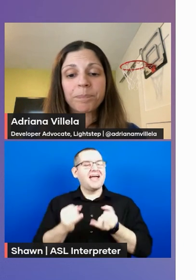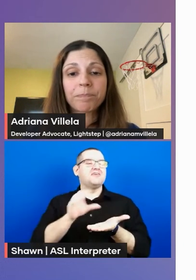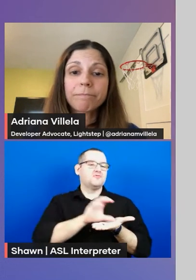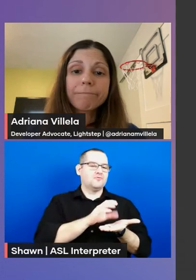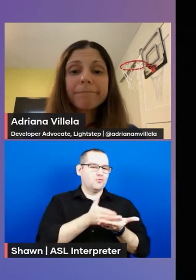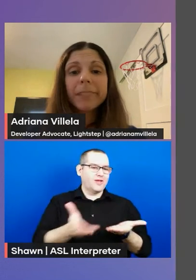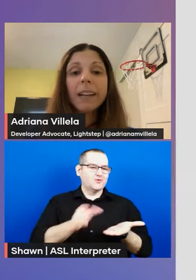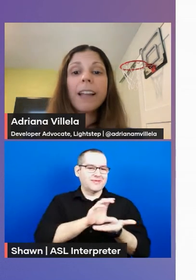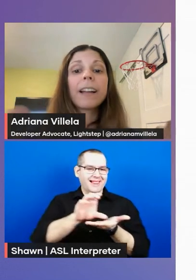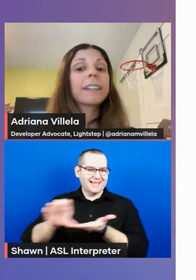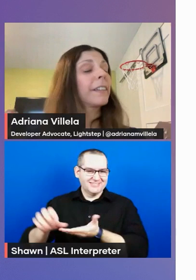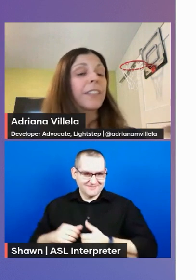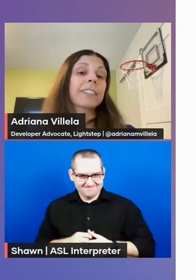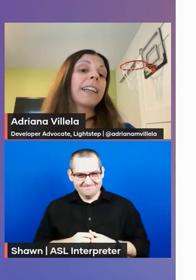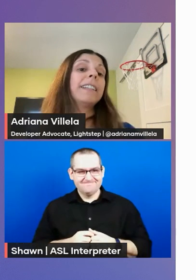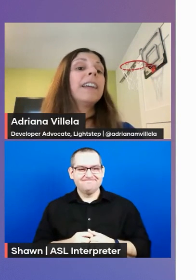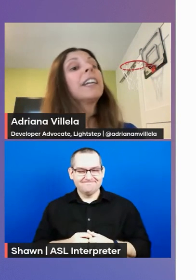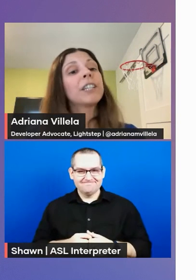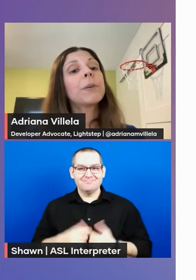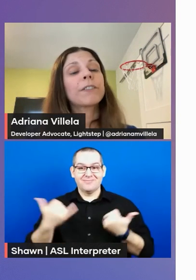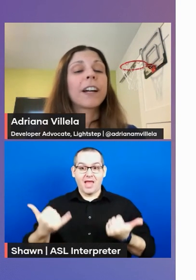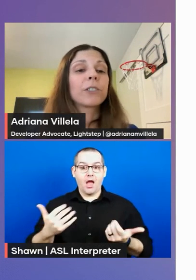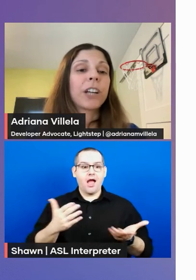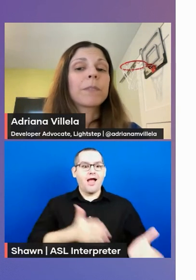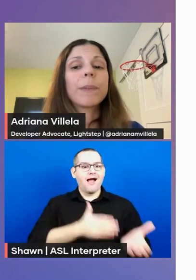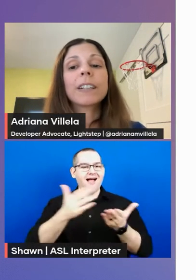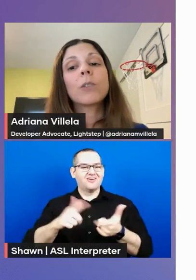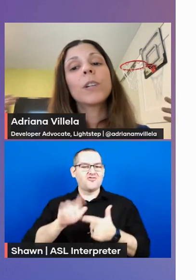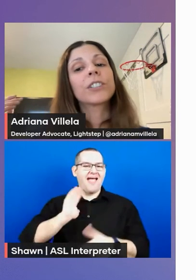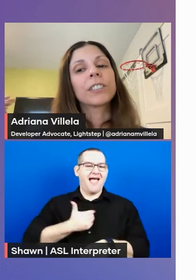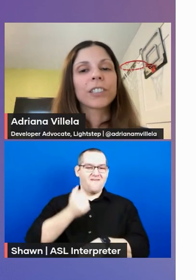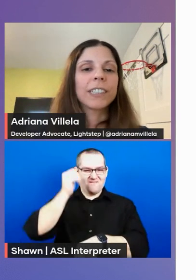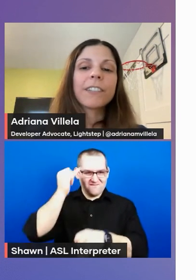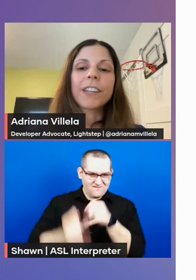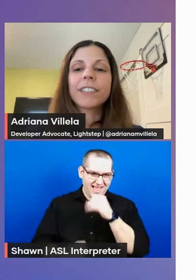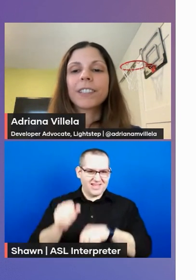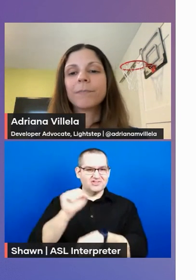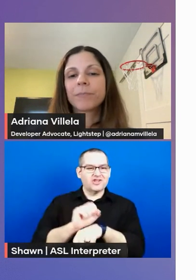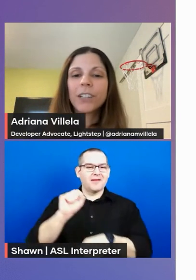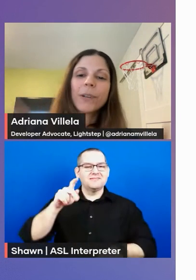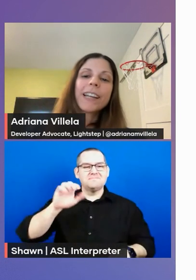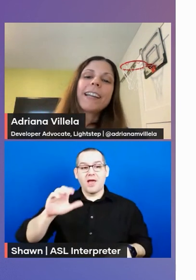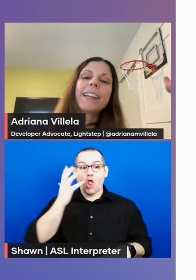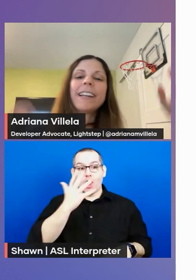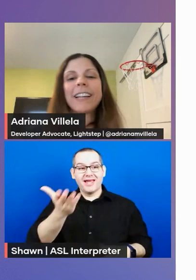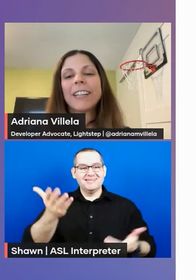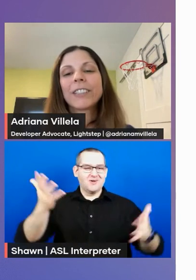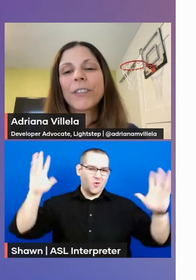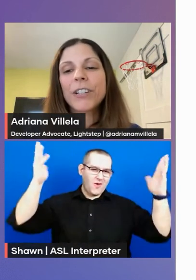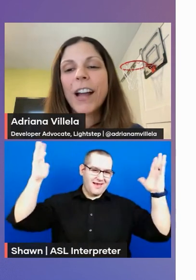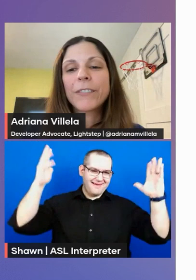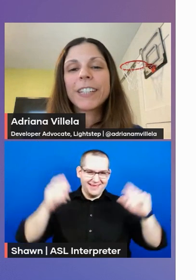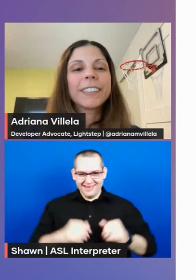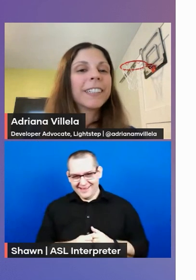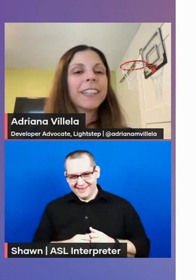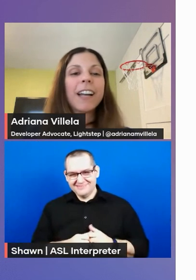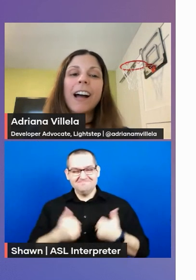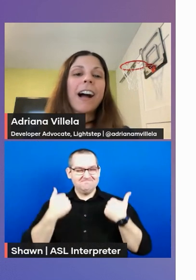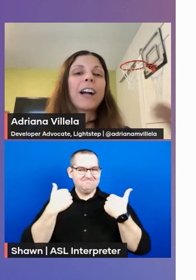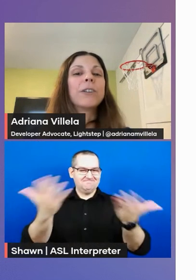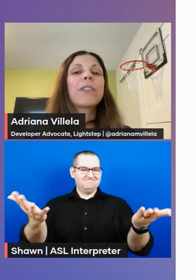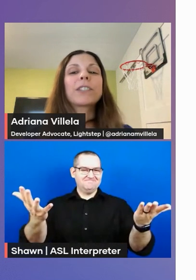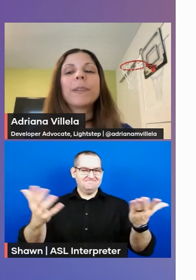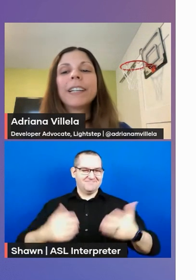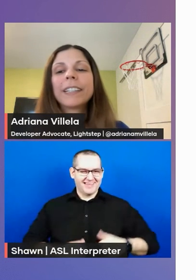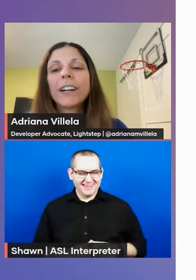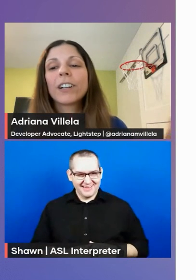allocations. And this led to our final job spec, which looks like this. Hooray! So there you have it.